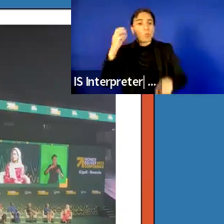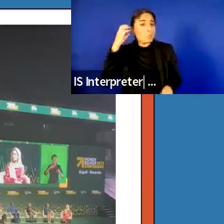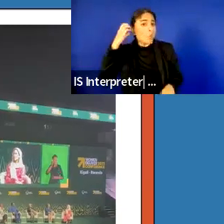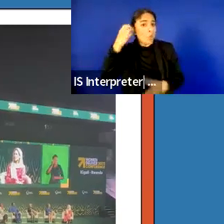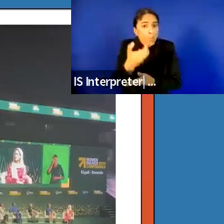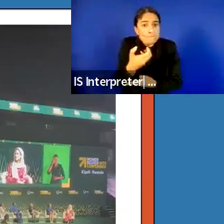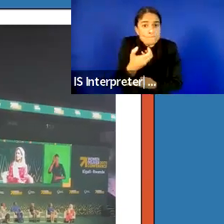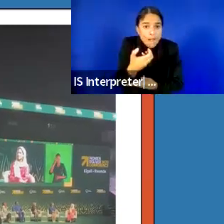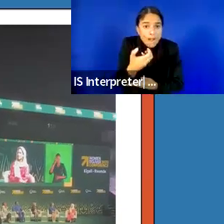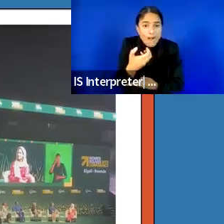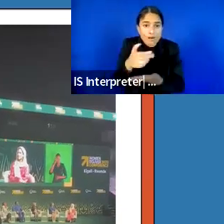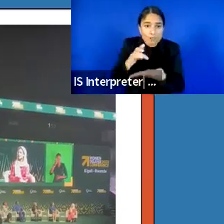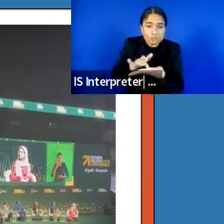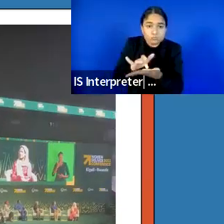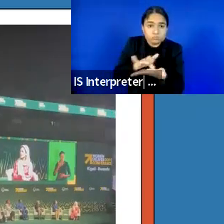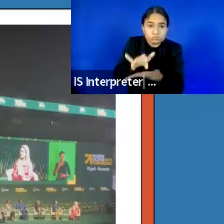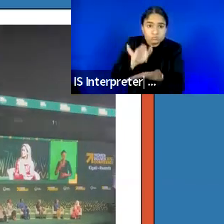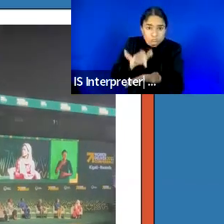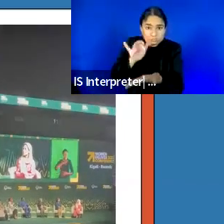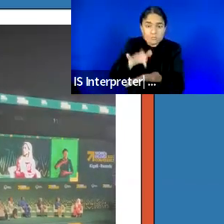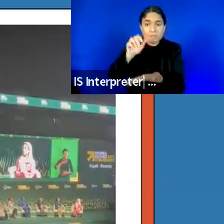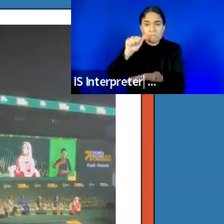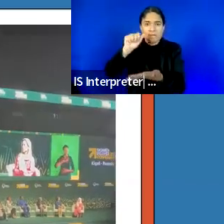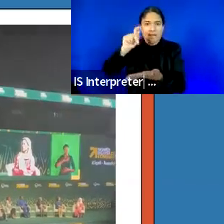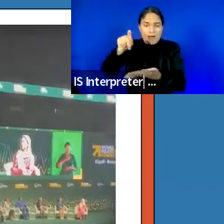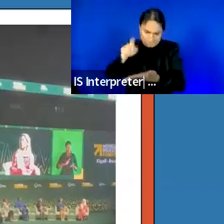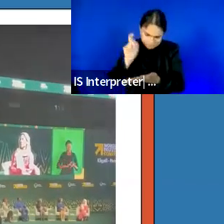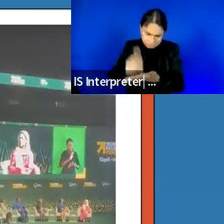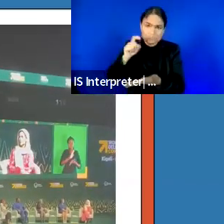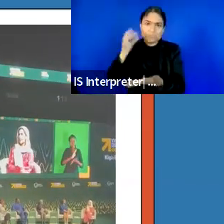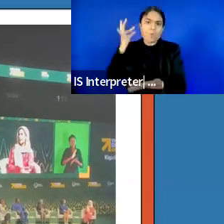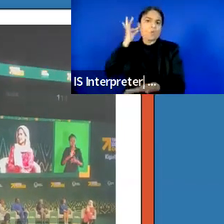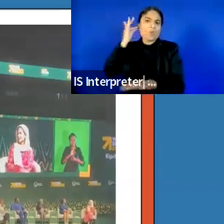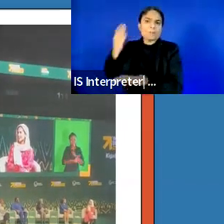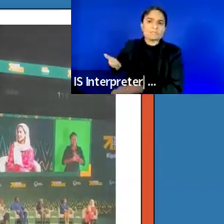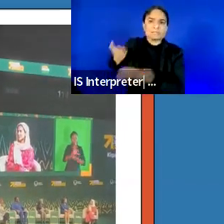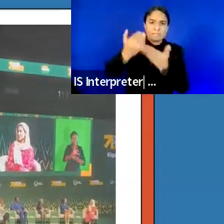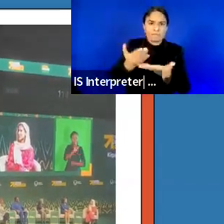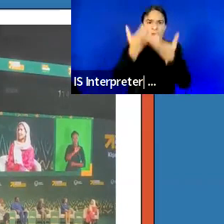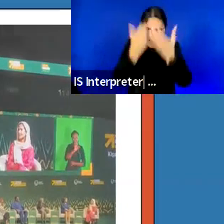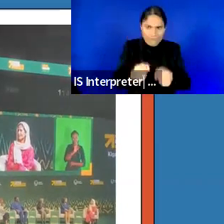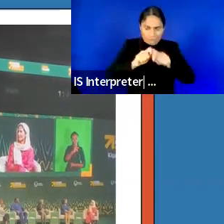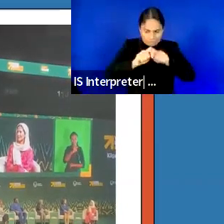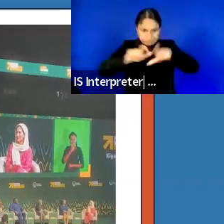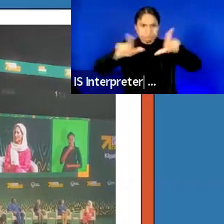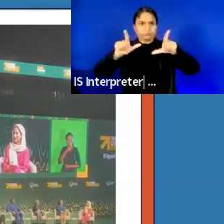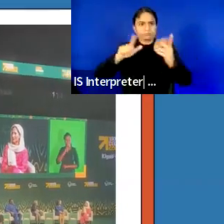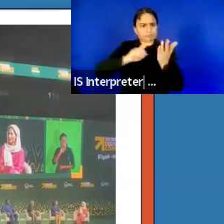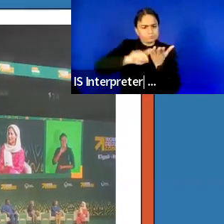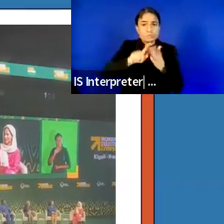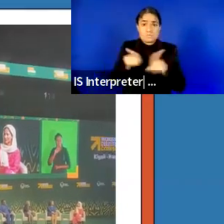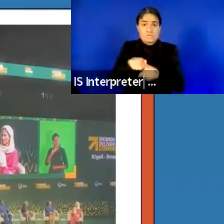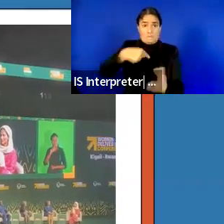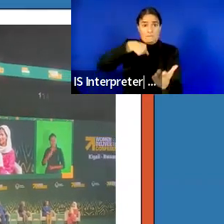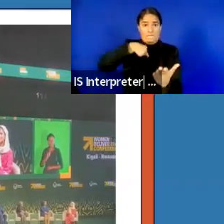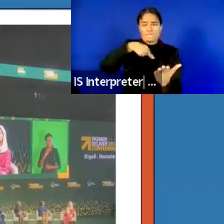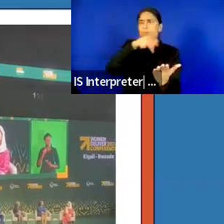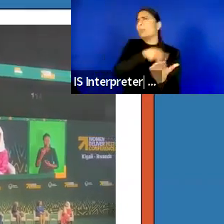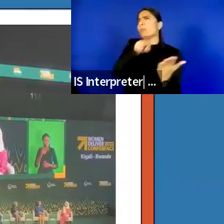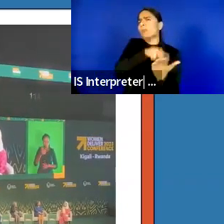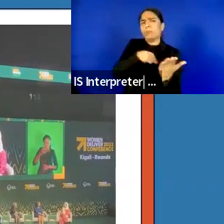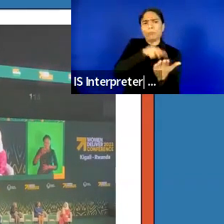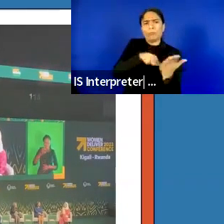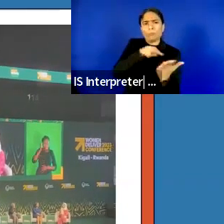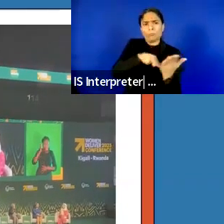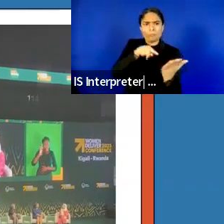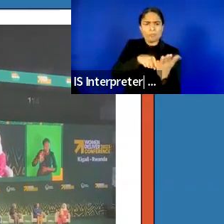of the Women Deliver. And as a screen reader user myself, I found the app very accessible. I can navigate